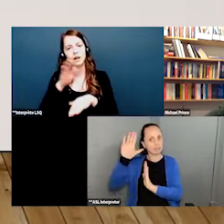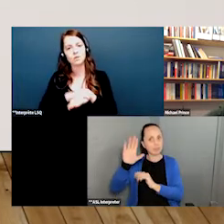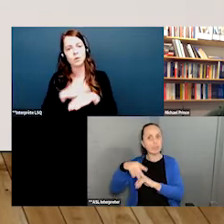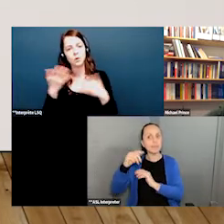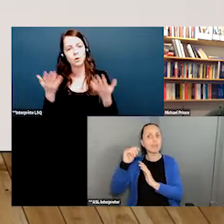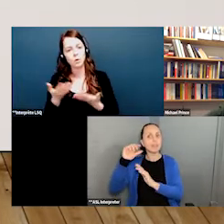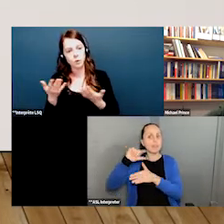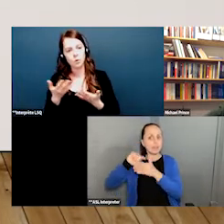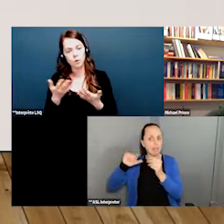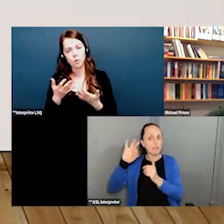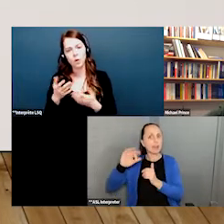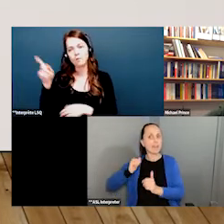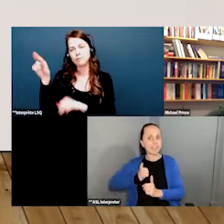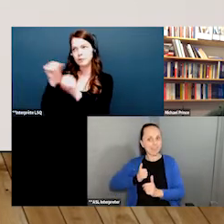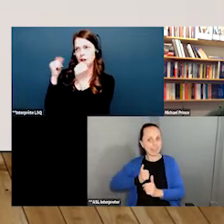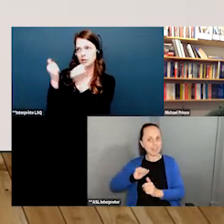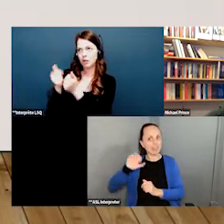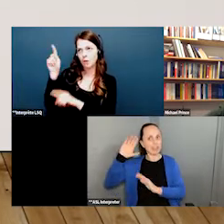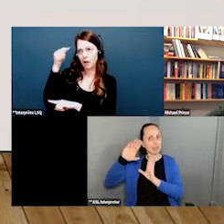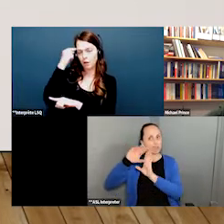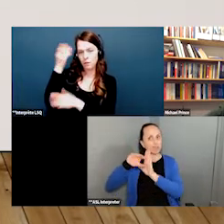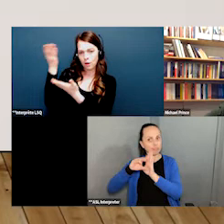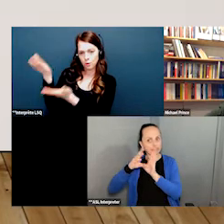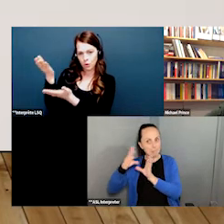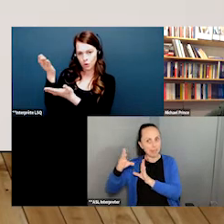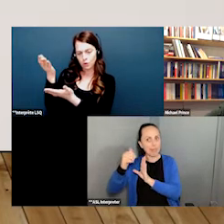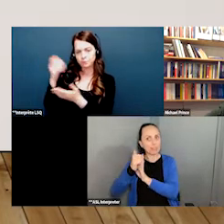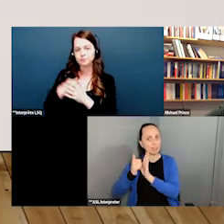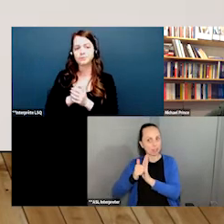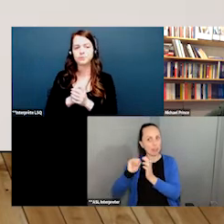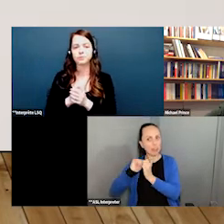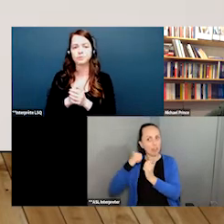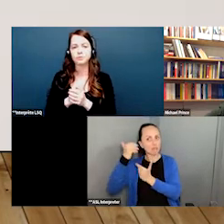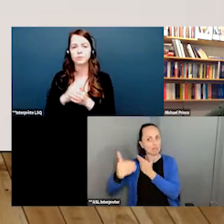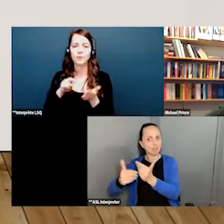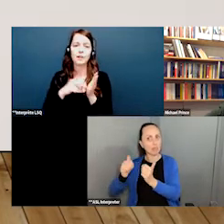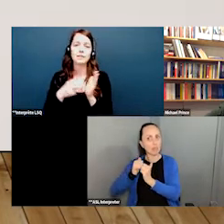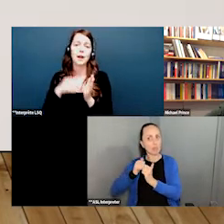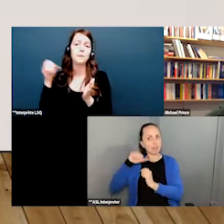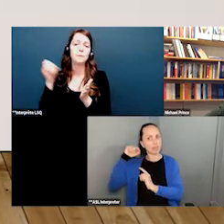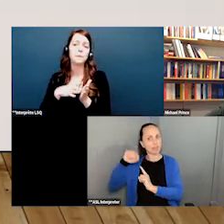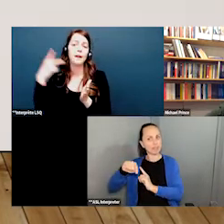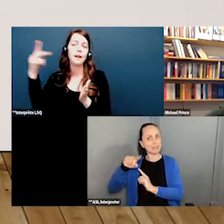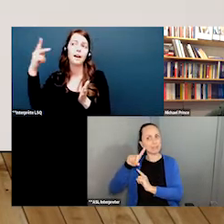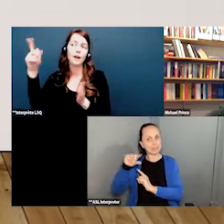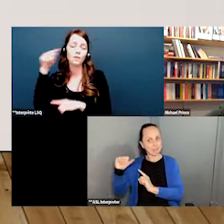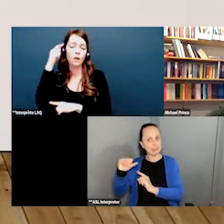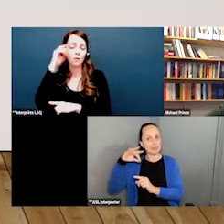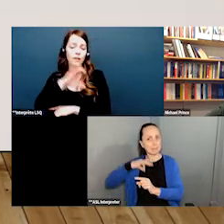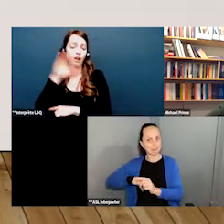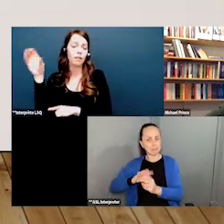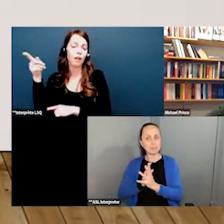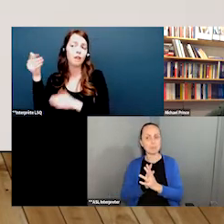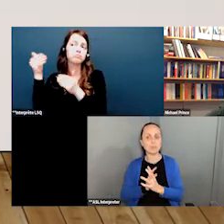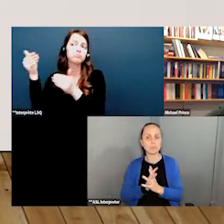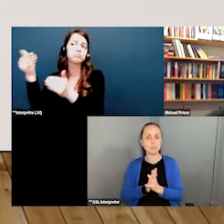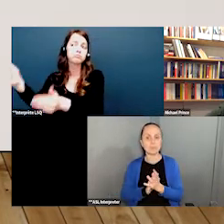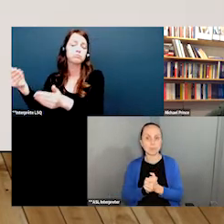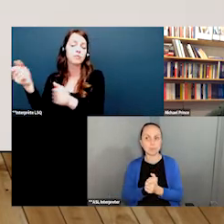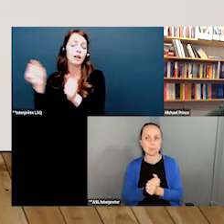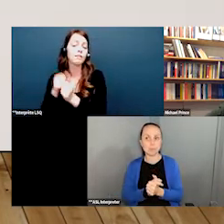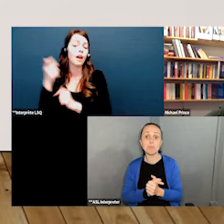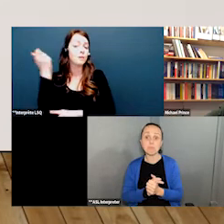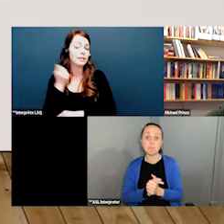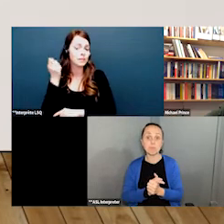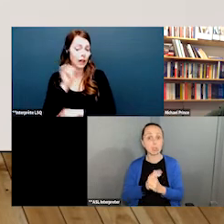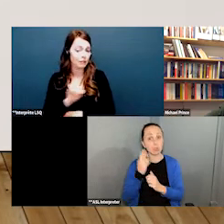Government of Canada's plan and agenda on moving forward with such a disability benefit. What